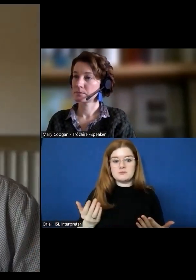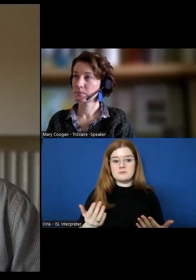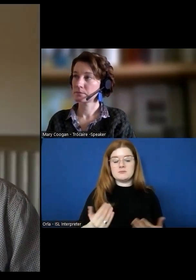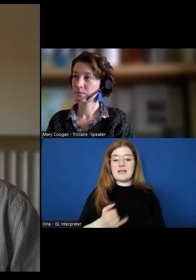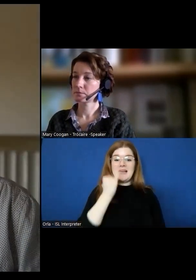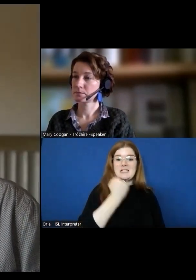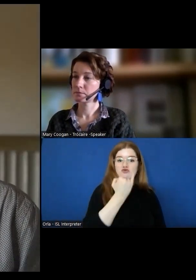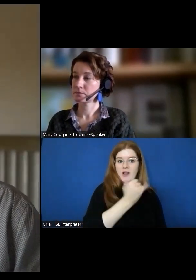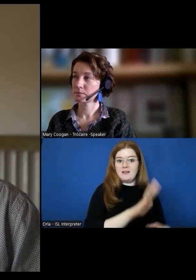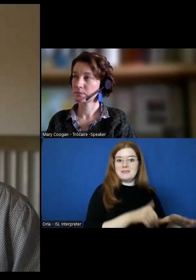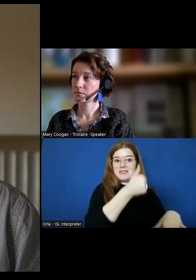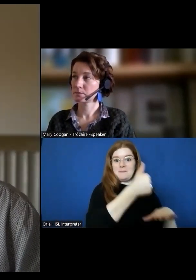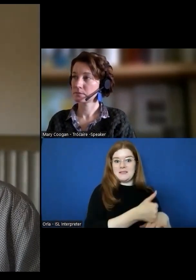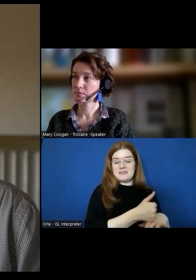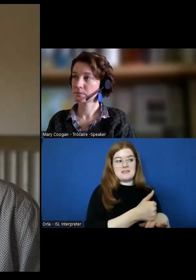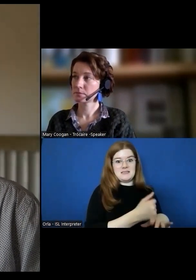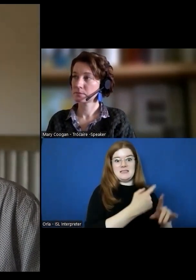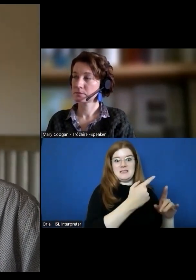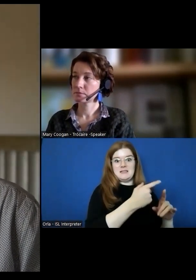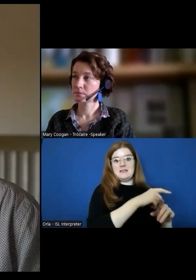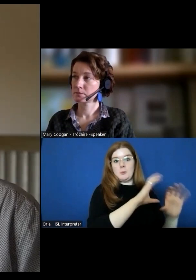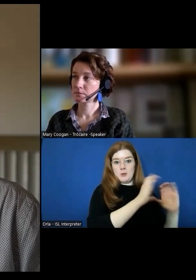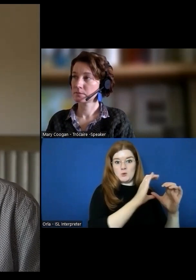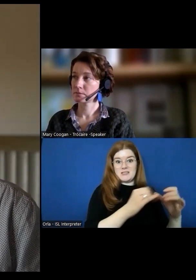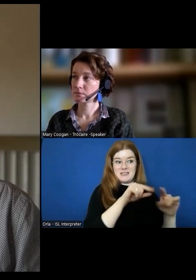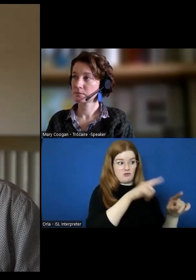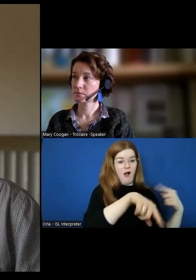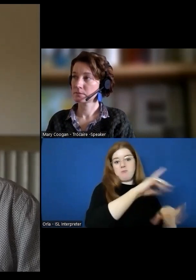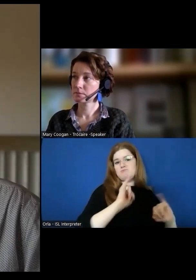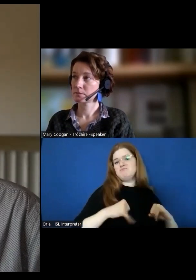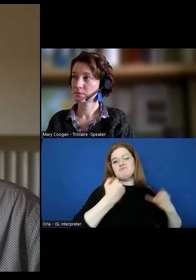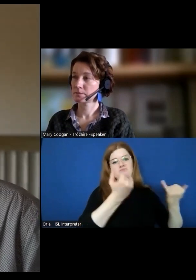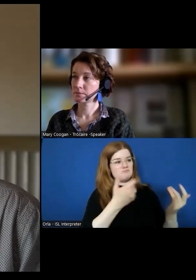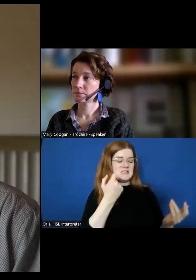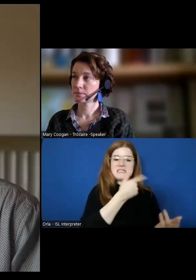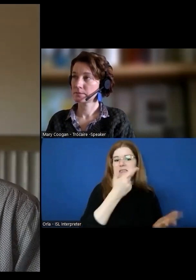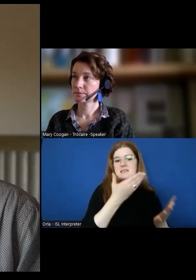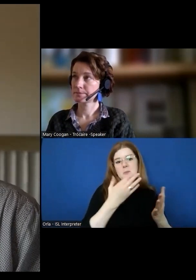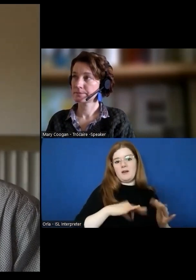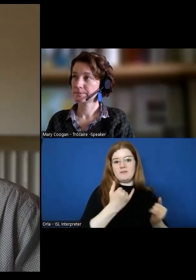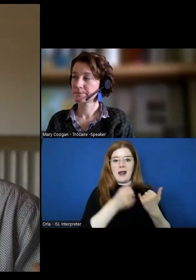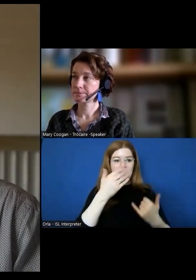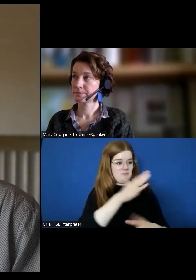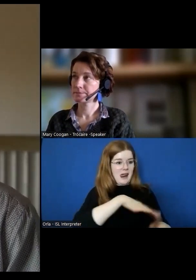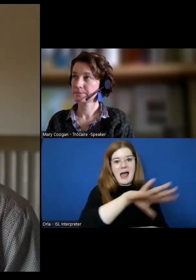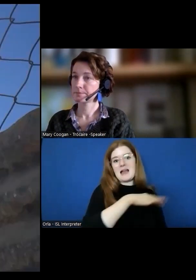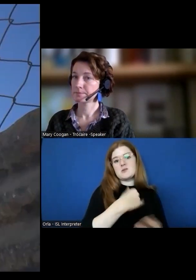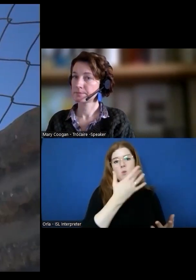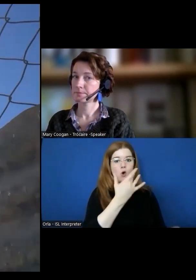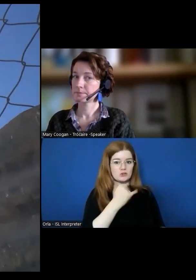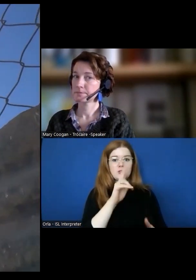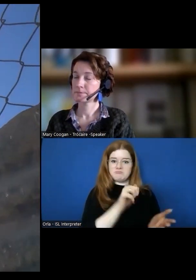Israel has established civilian communities here that enjoy all of these benefits like land and